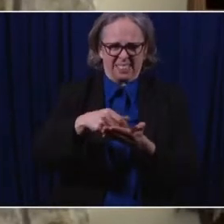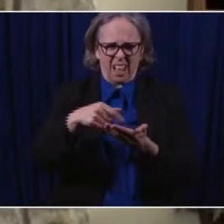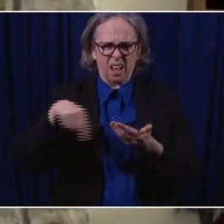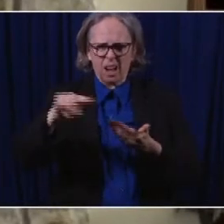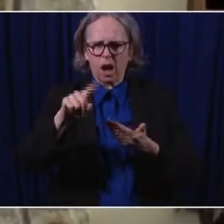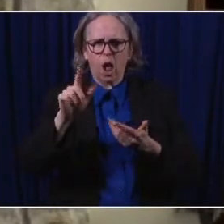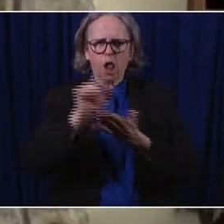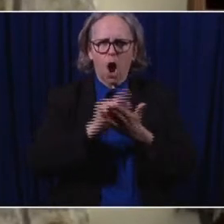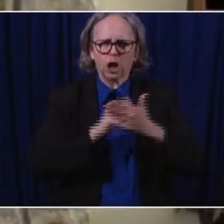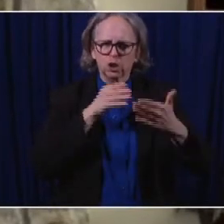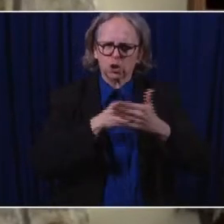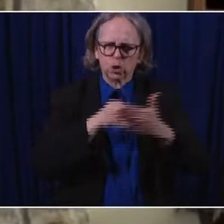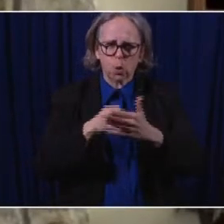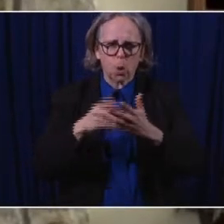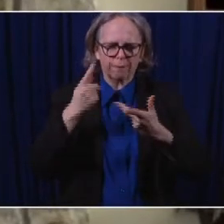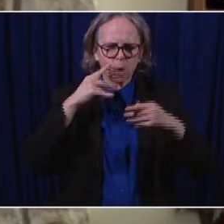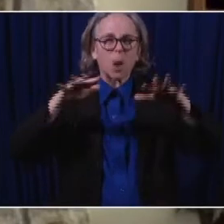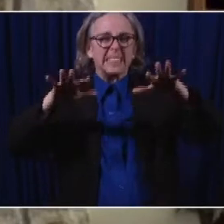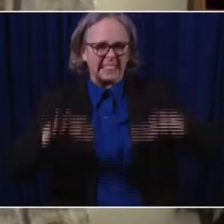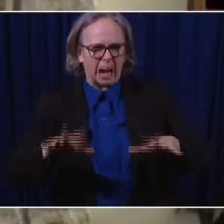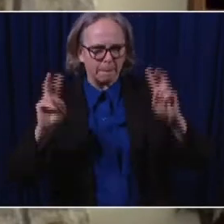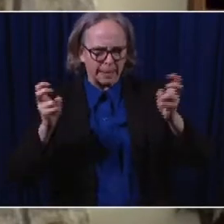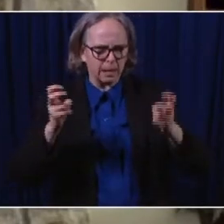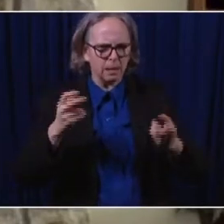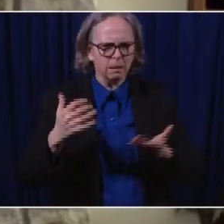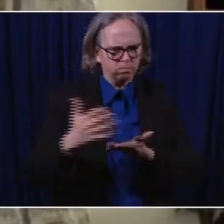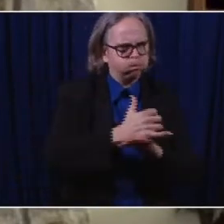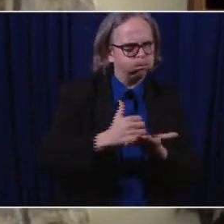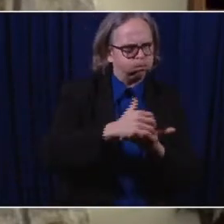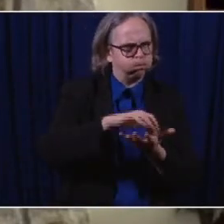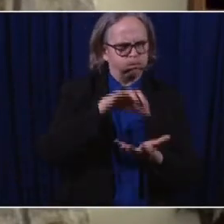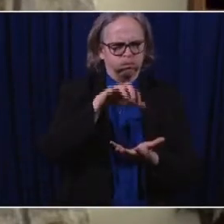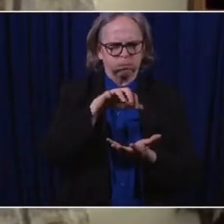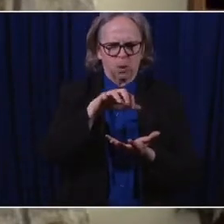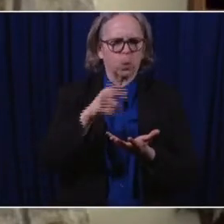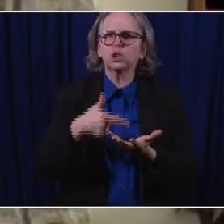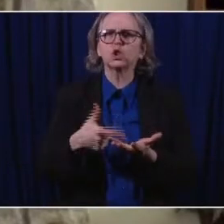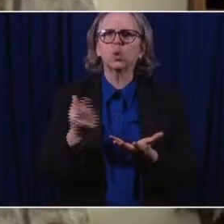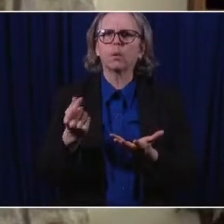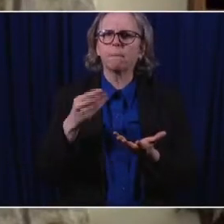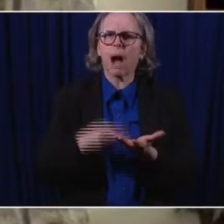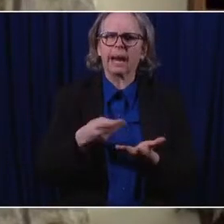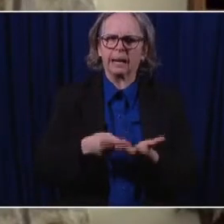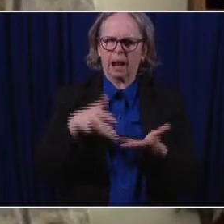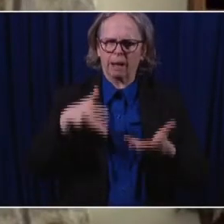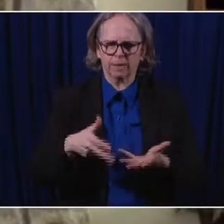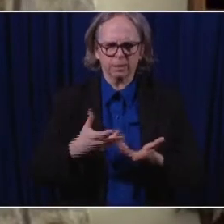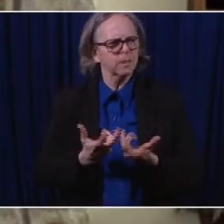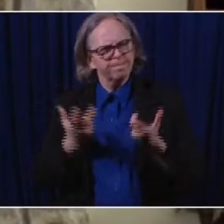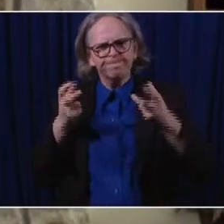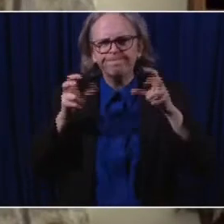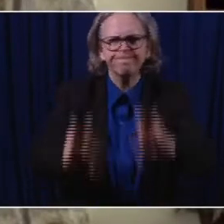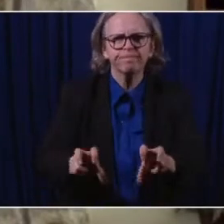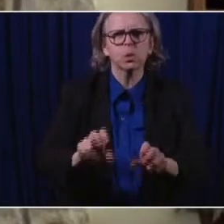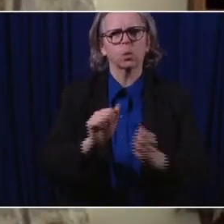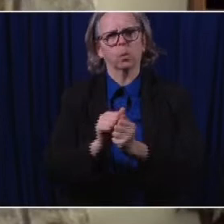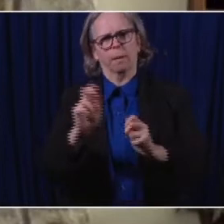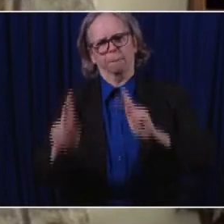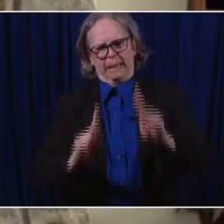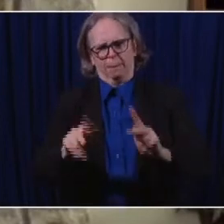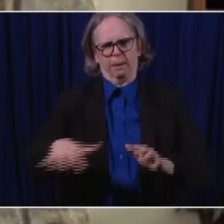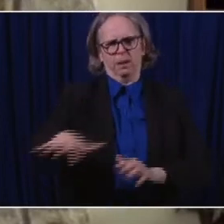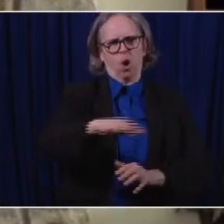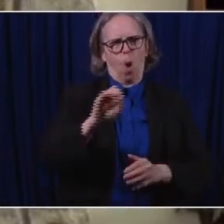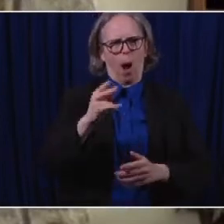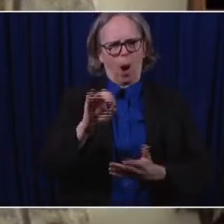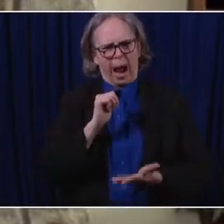and use it in the best interest for the people of the state of Ohio. That came together. We got a lot of meetings, we pulled together